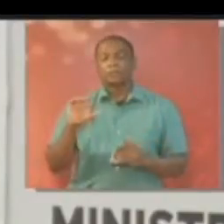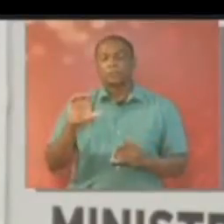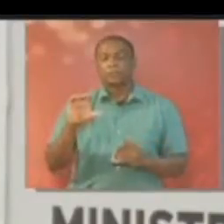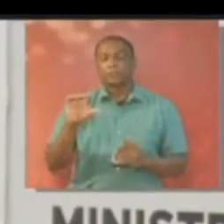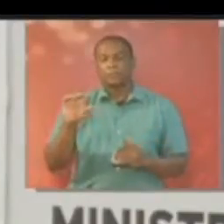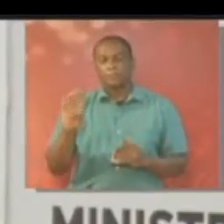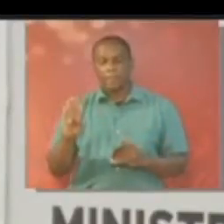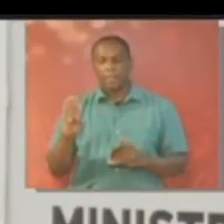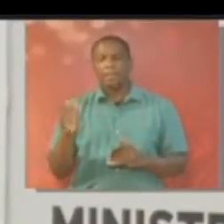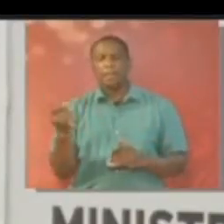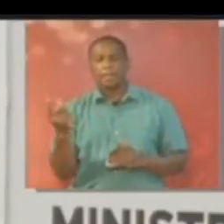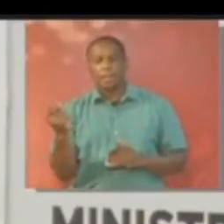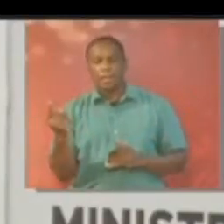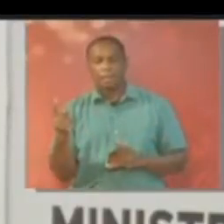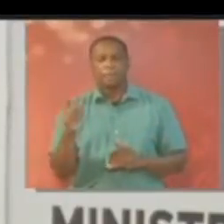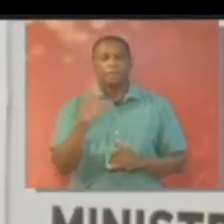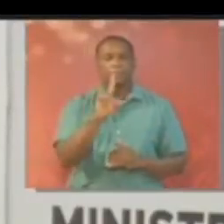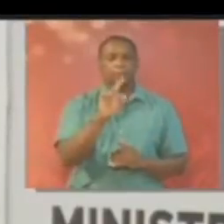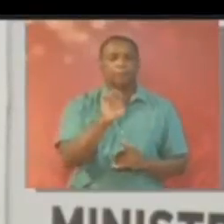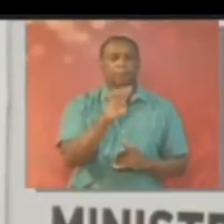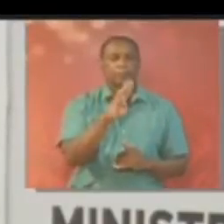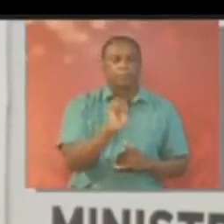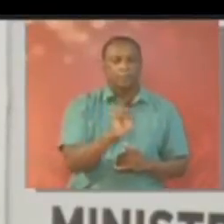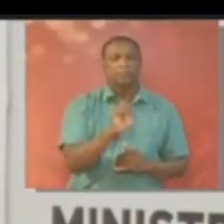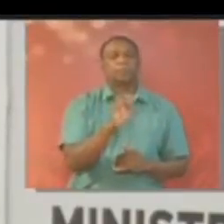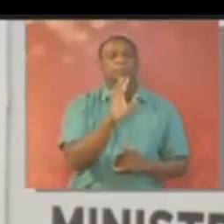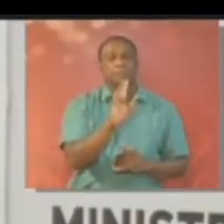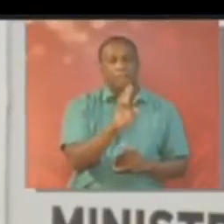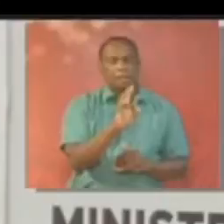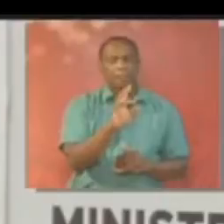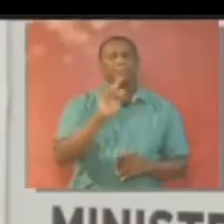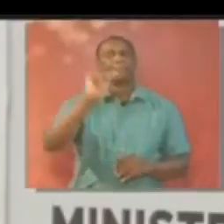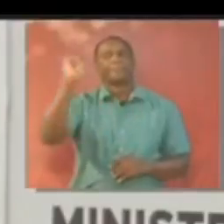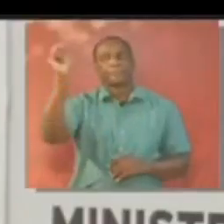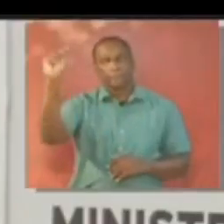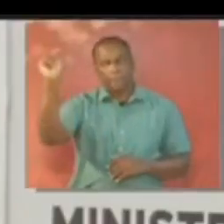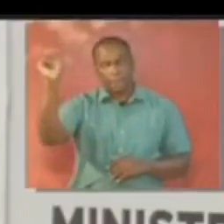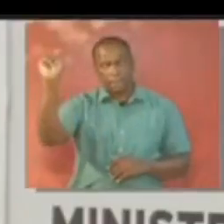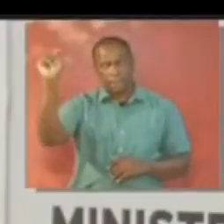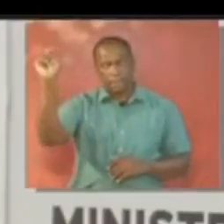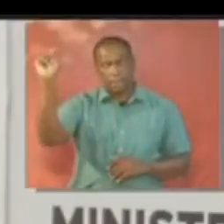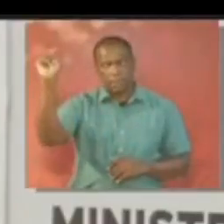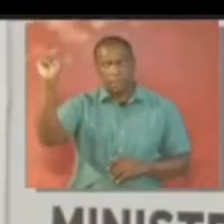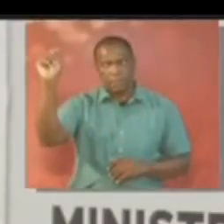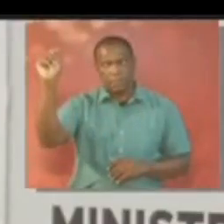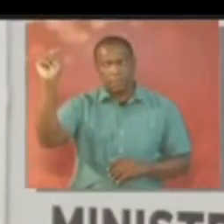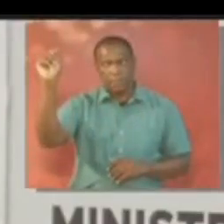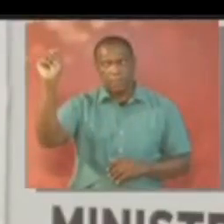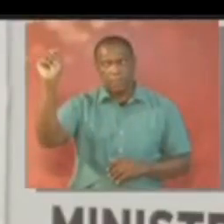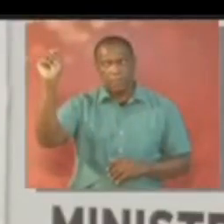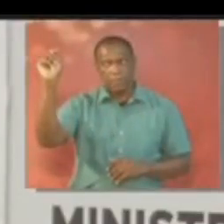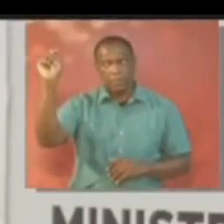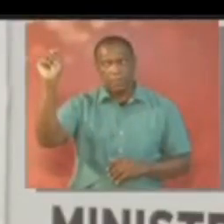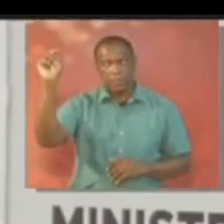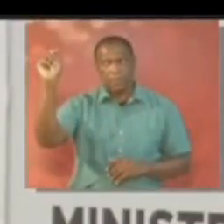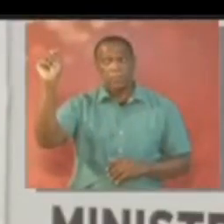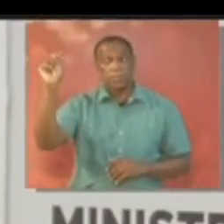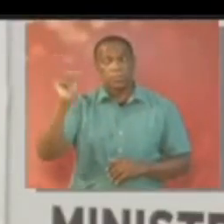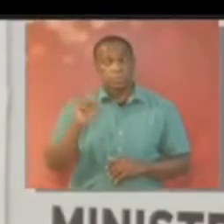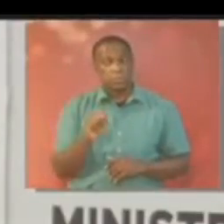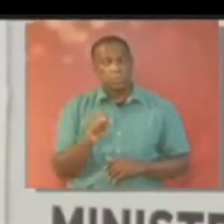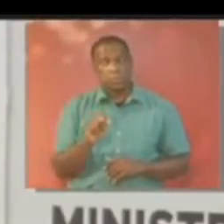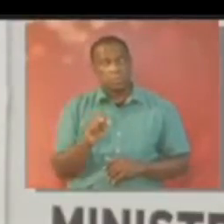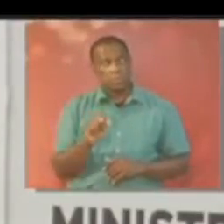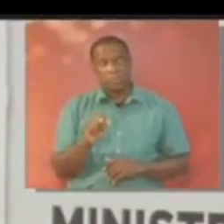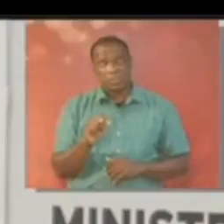and again Tobago, a high number of 8 for that island. And it is a worrying trend that we are seeing